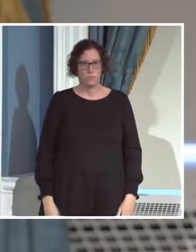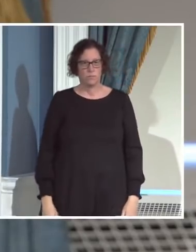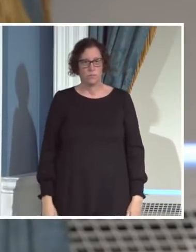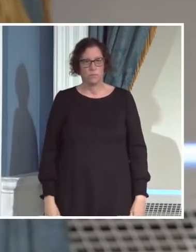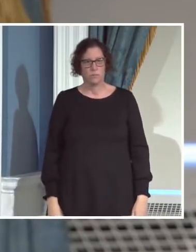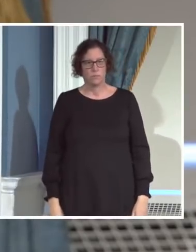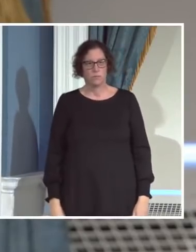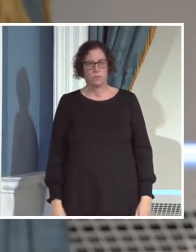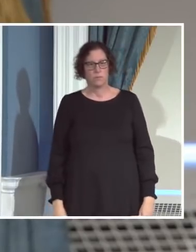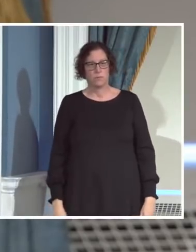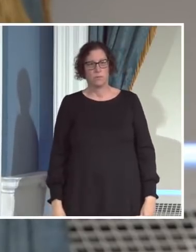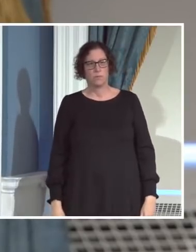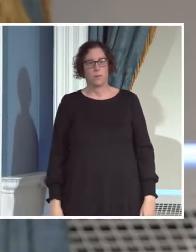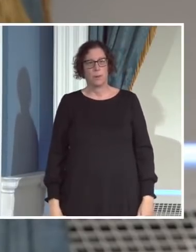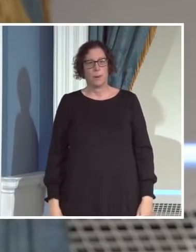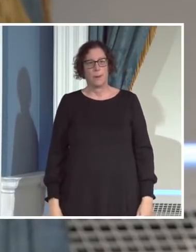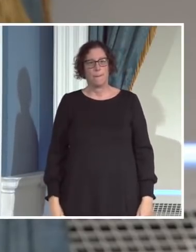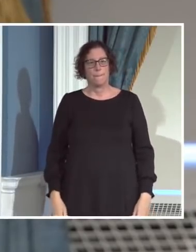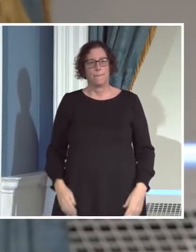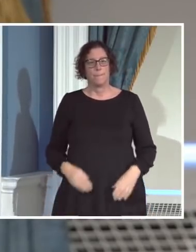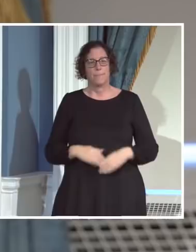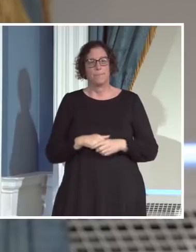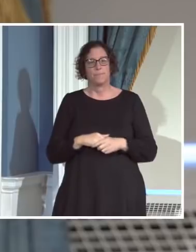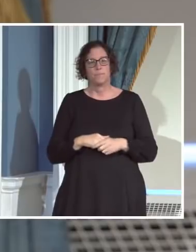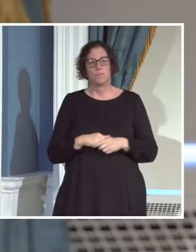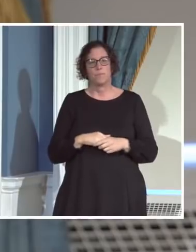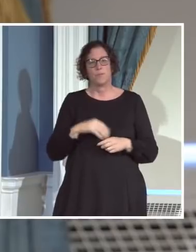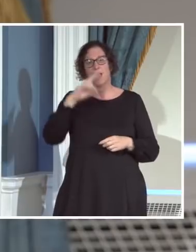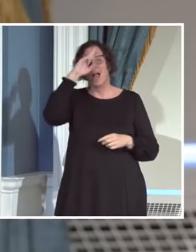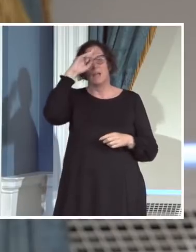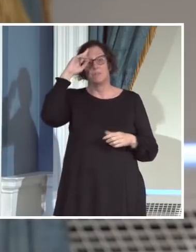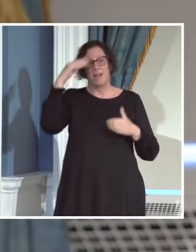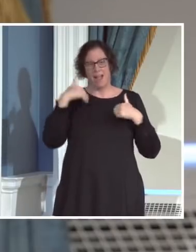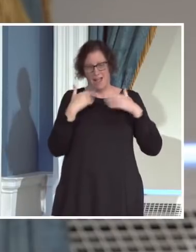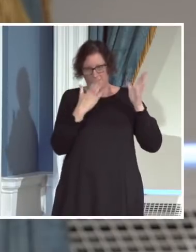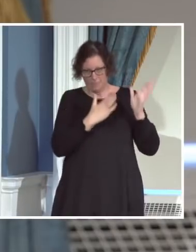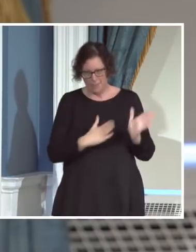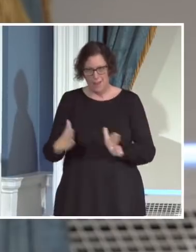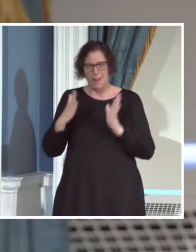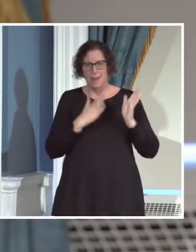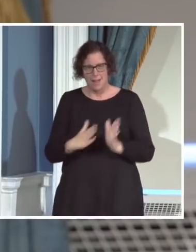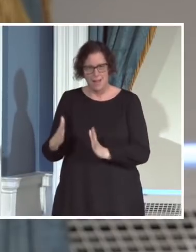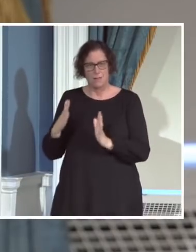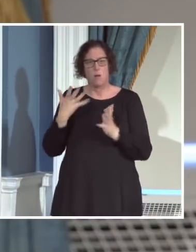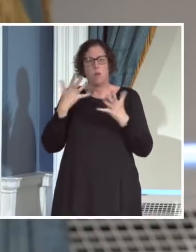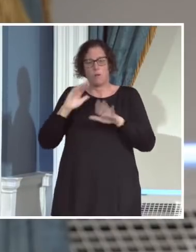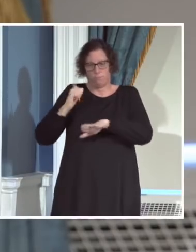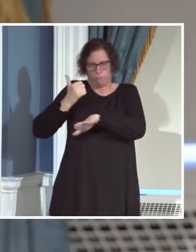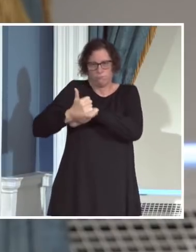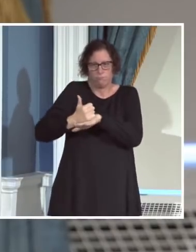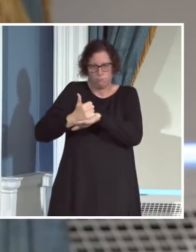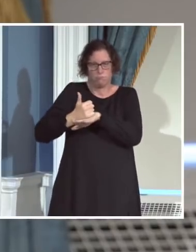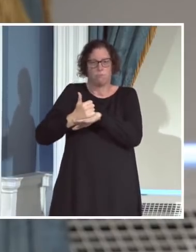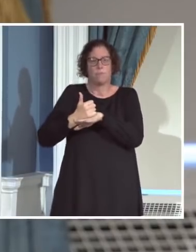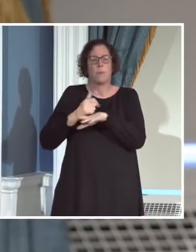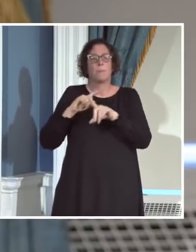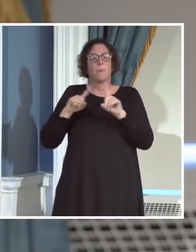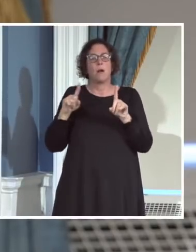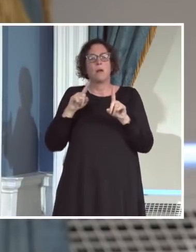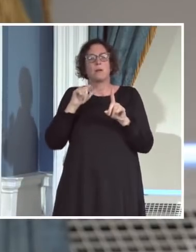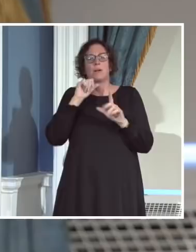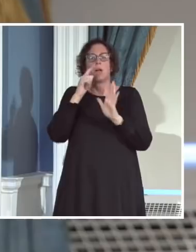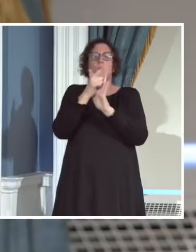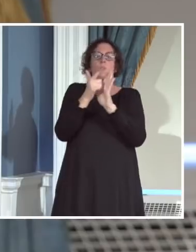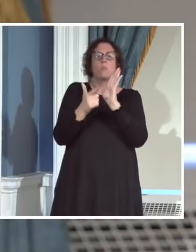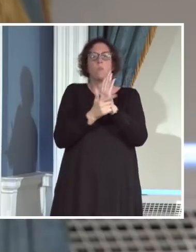as law. They cannot be, you cannot make decisions based on those guidelines and say, well, this is how